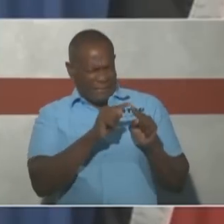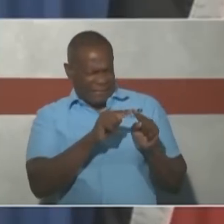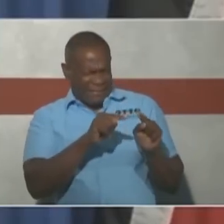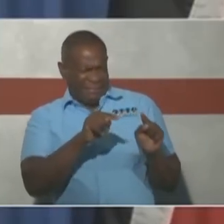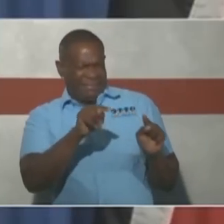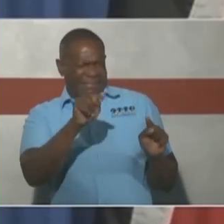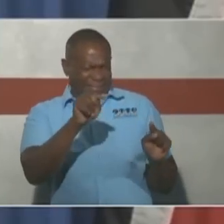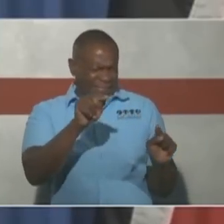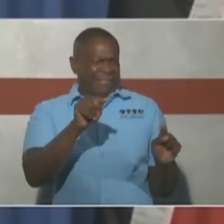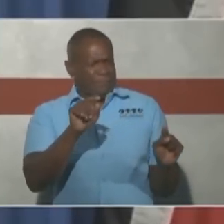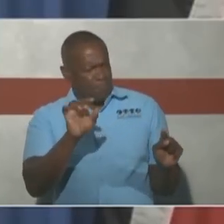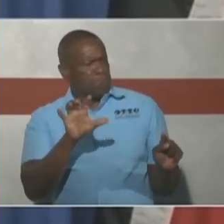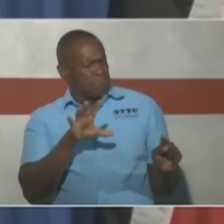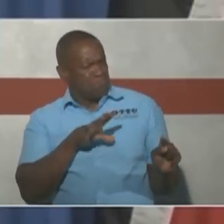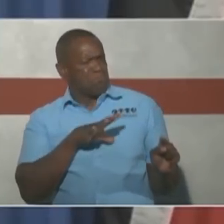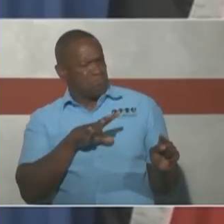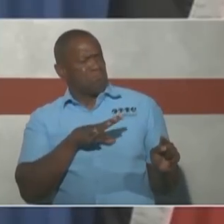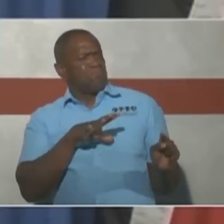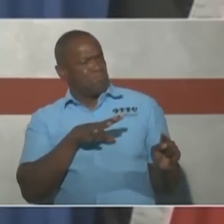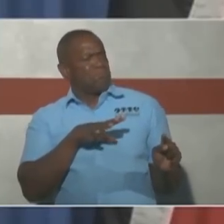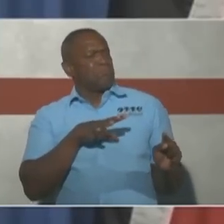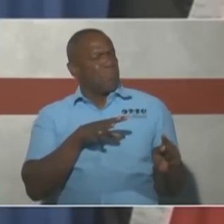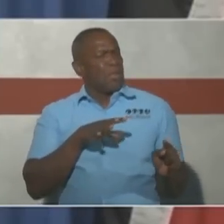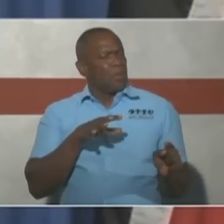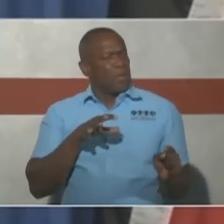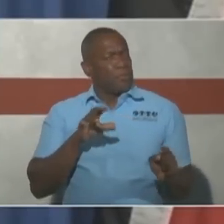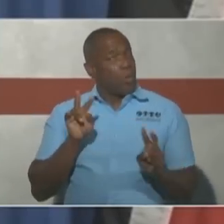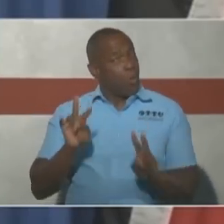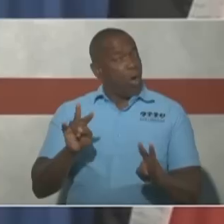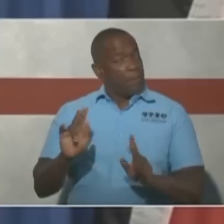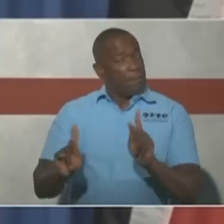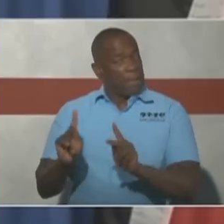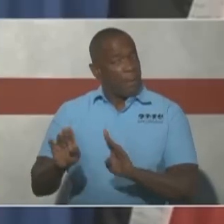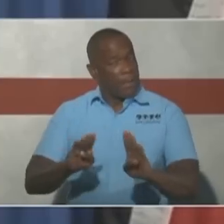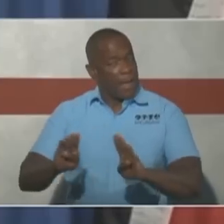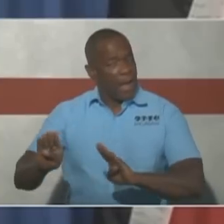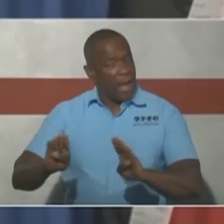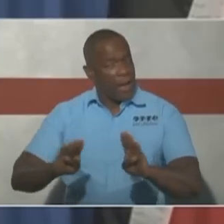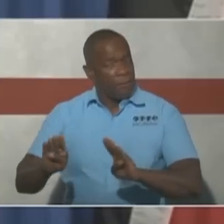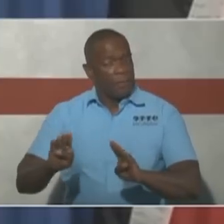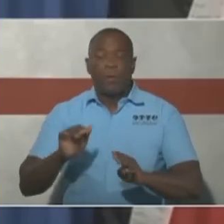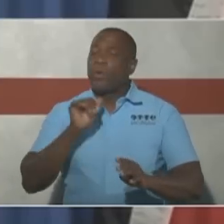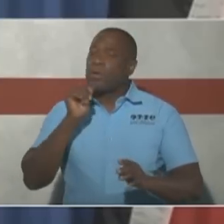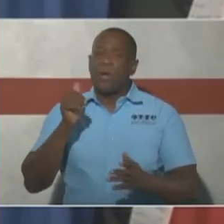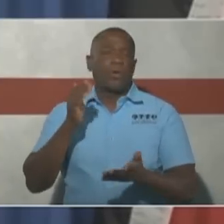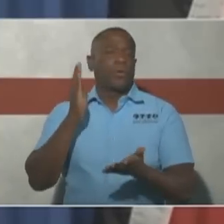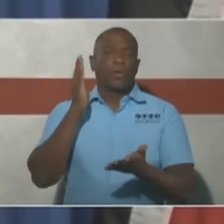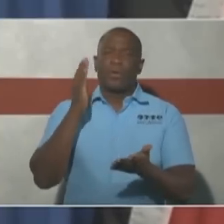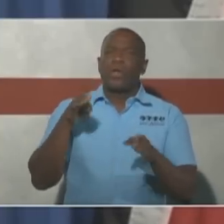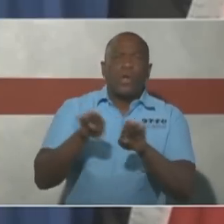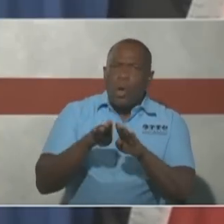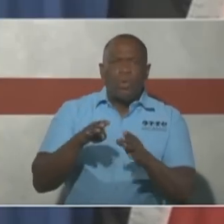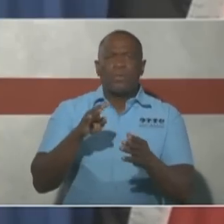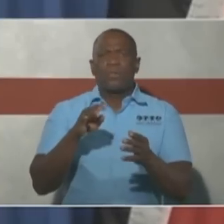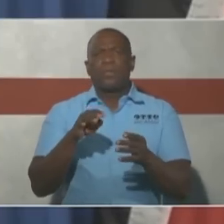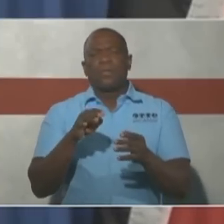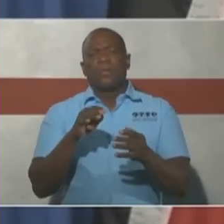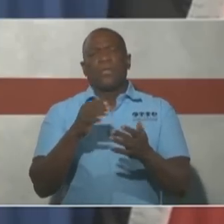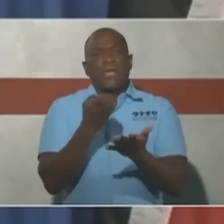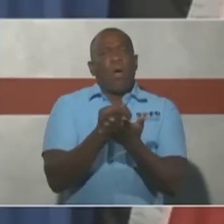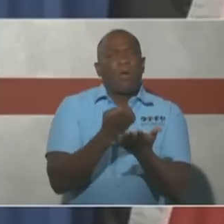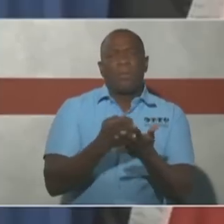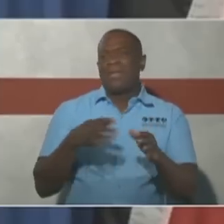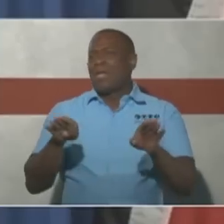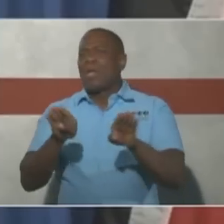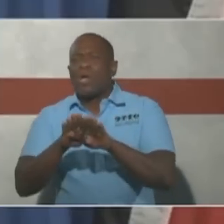would most certainly have overwhelmed the health system. But because of the milder nature, because of the higher level